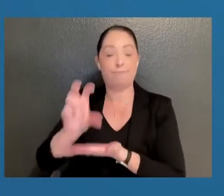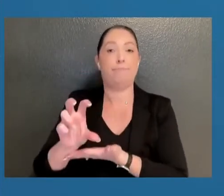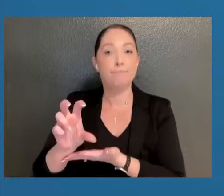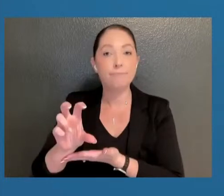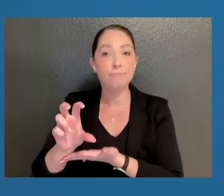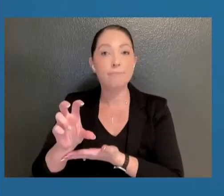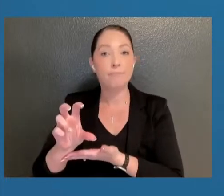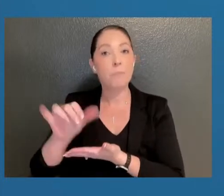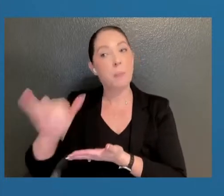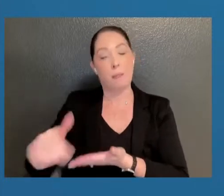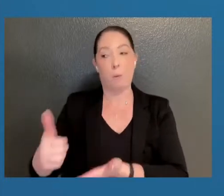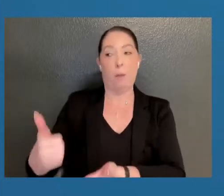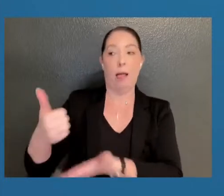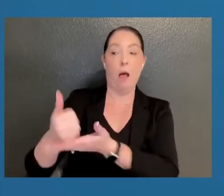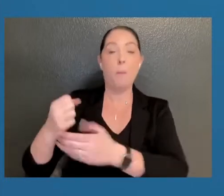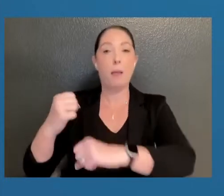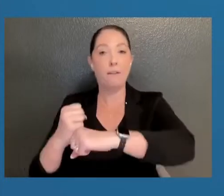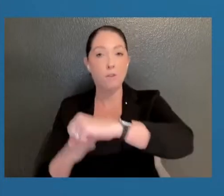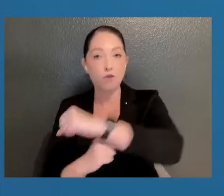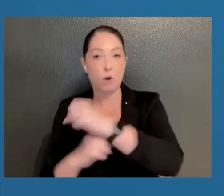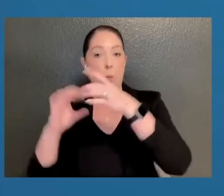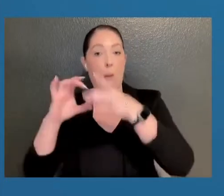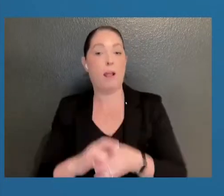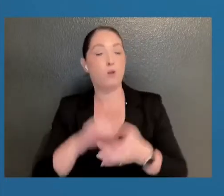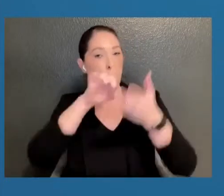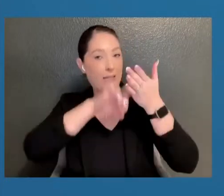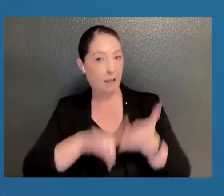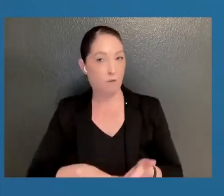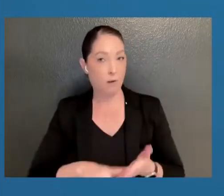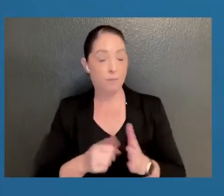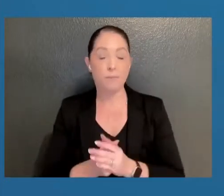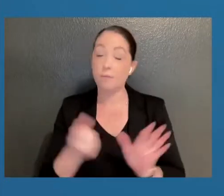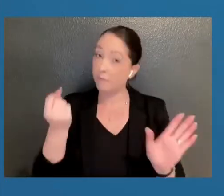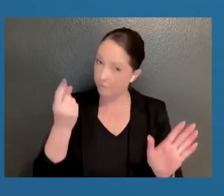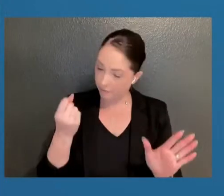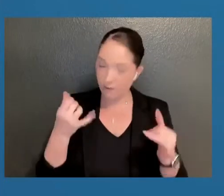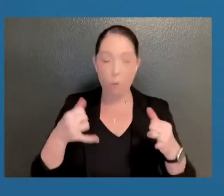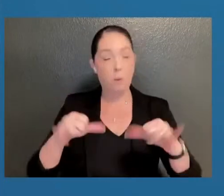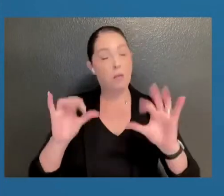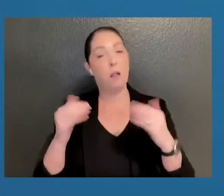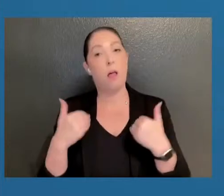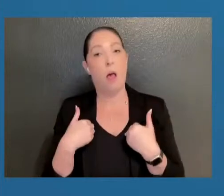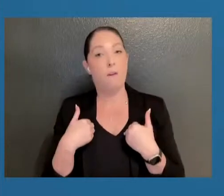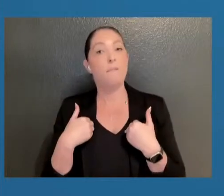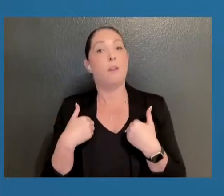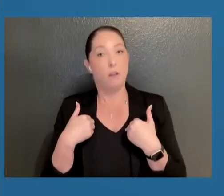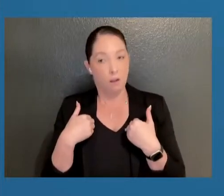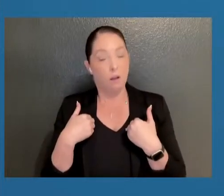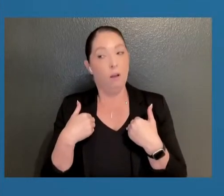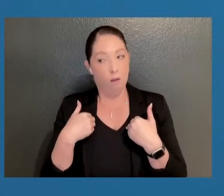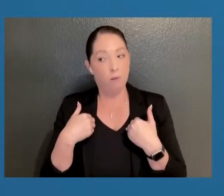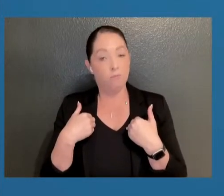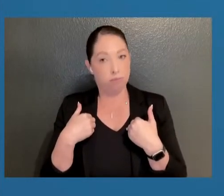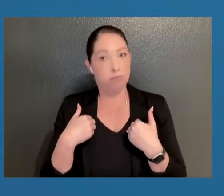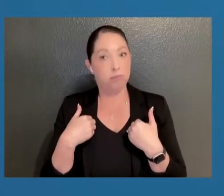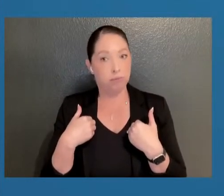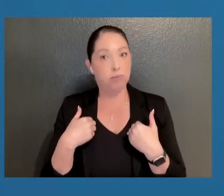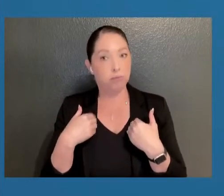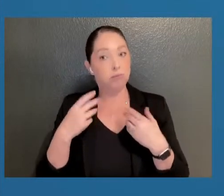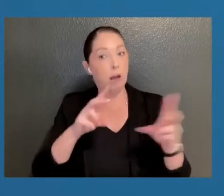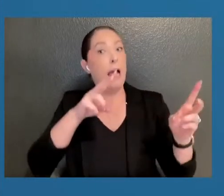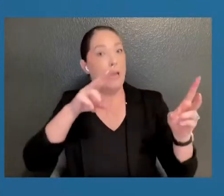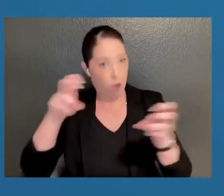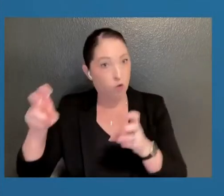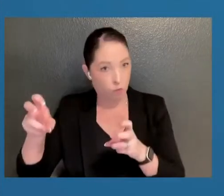with the infrastructure on discovery. Now, we still have very significant issues relating to